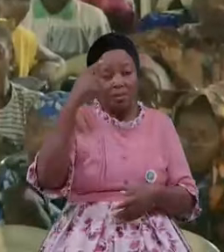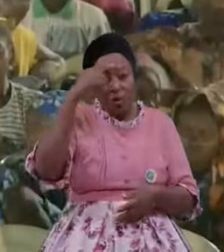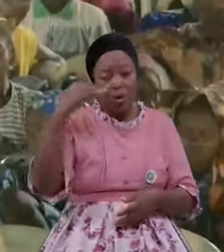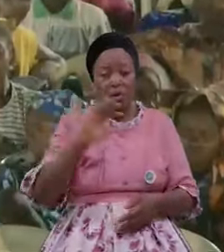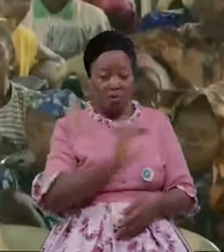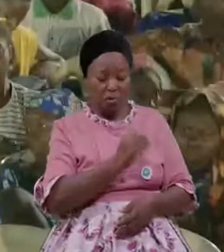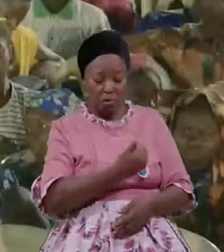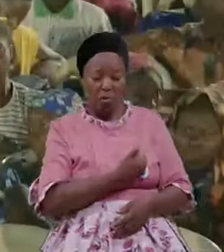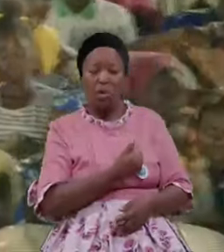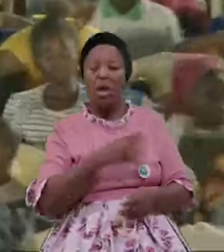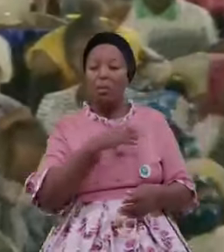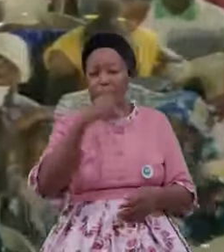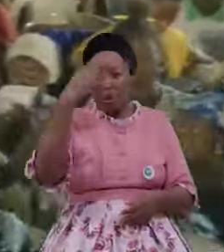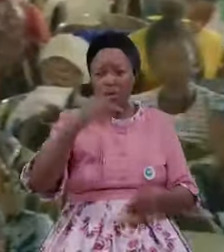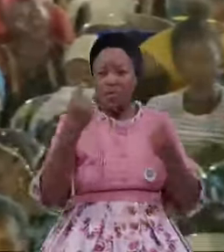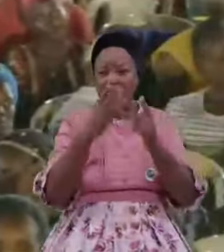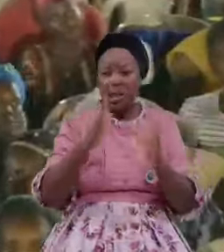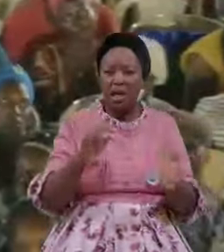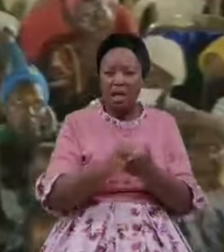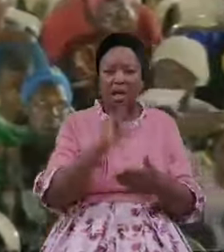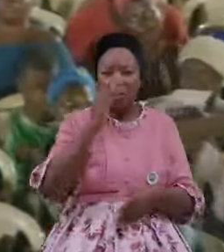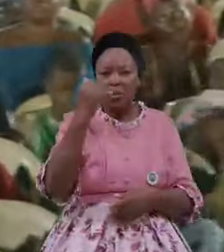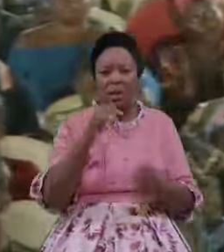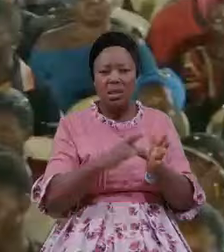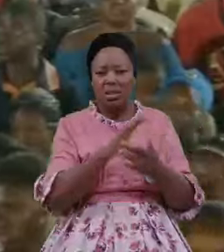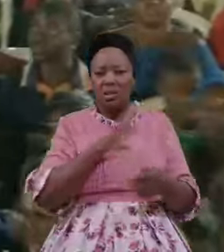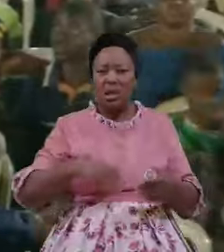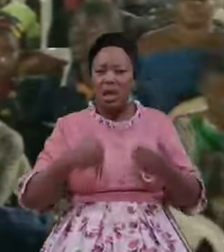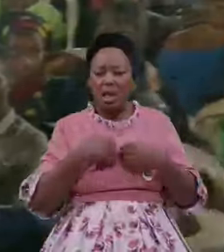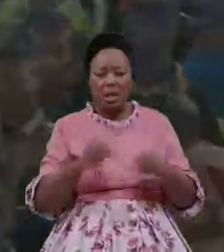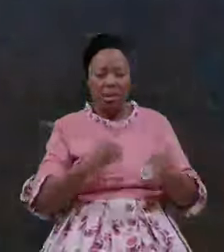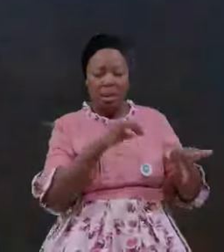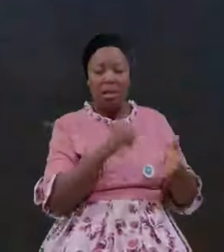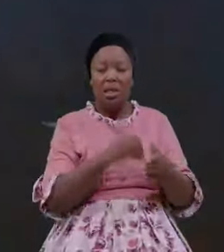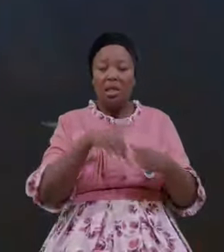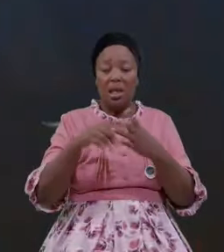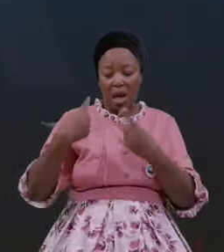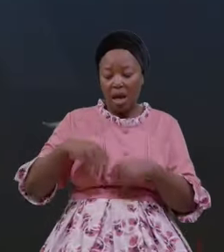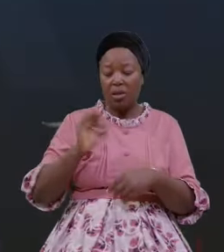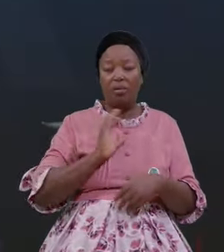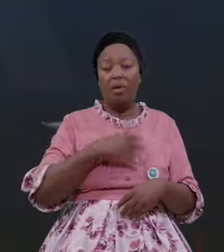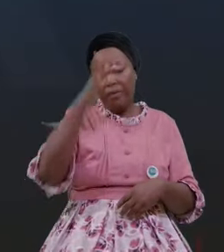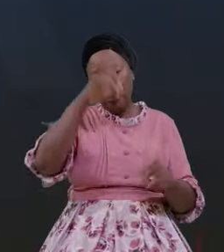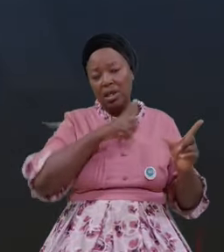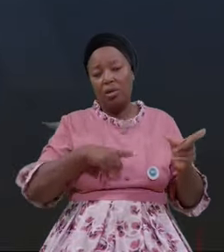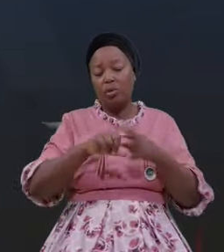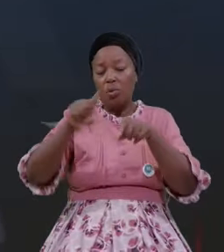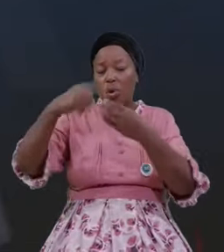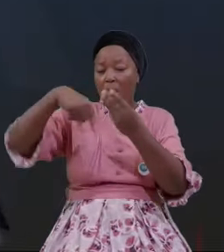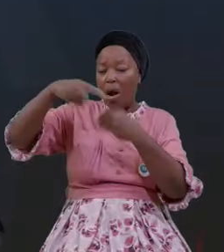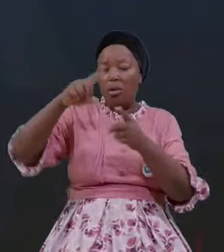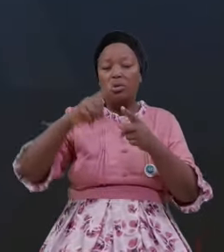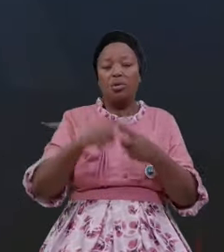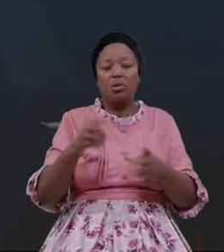he's sacrificing life, energy, everything, going around the globe for the world before Christ comes or death